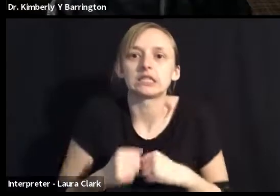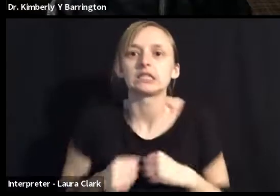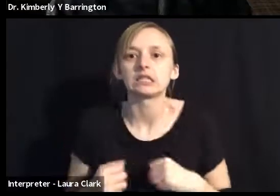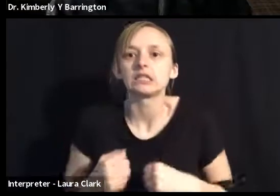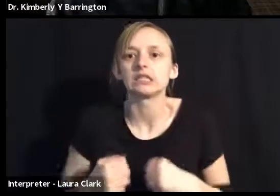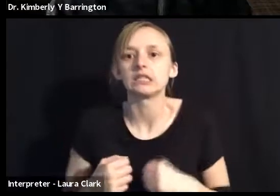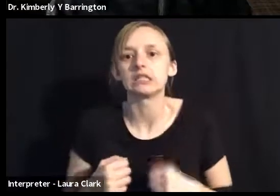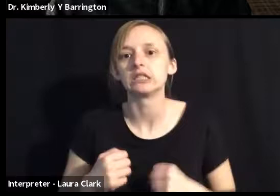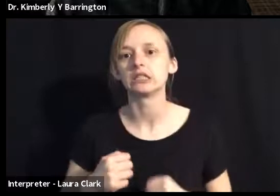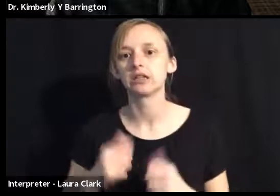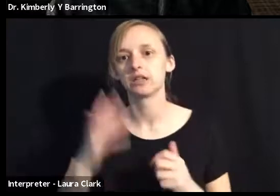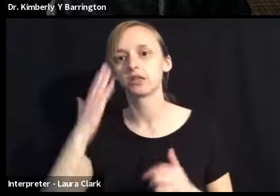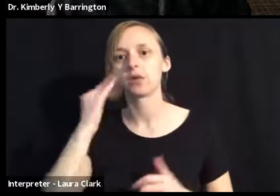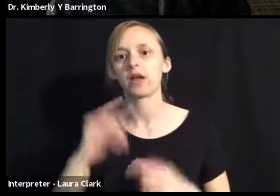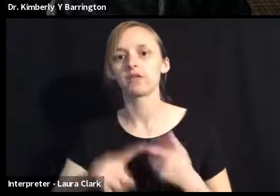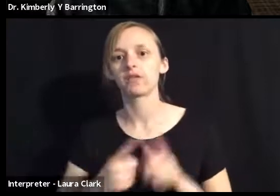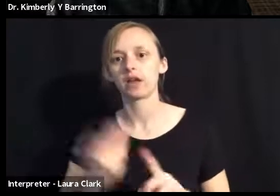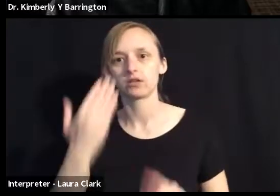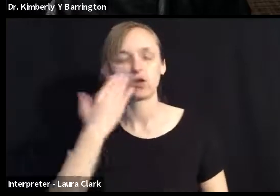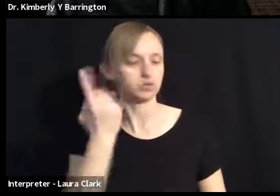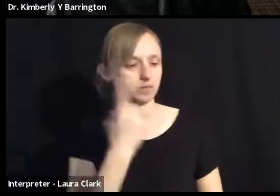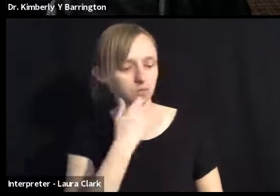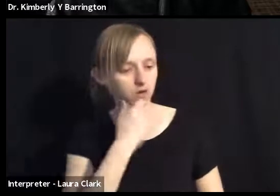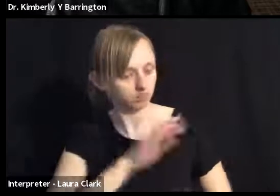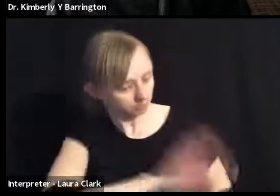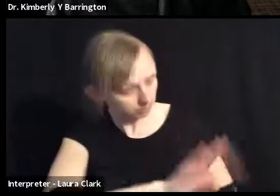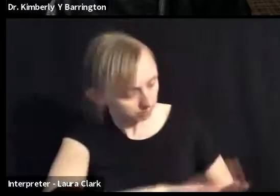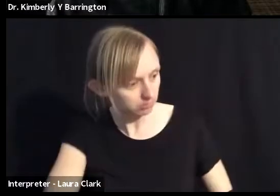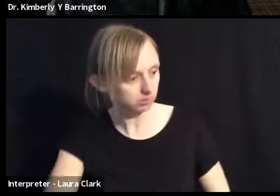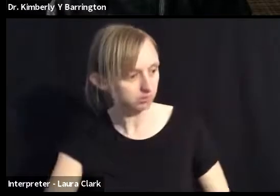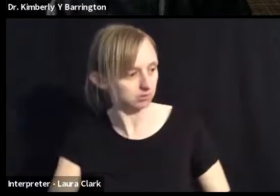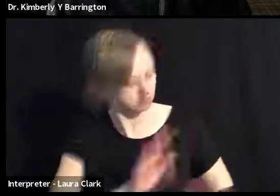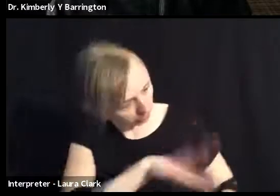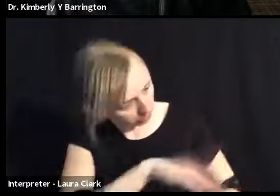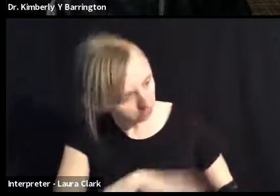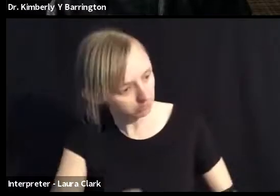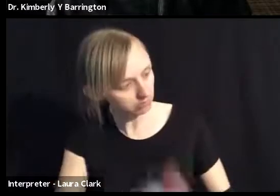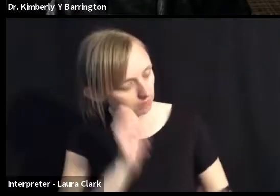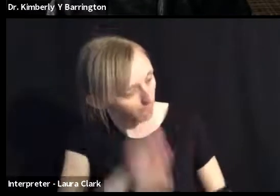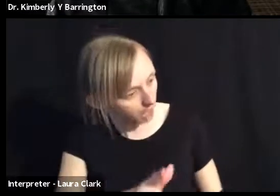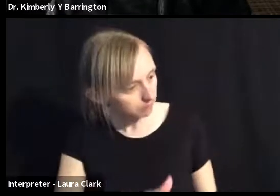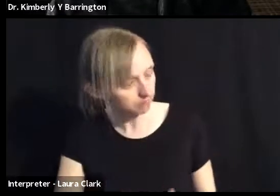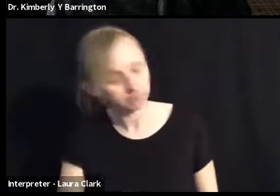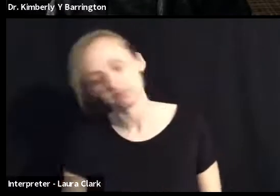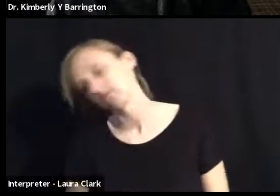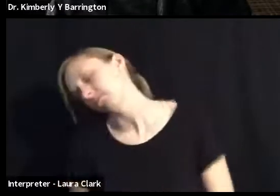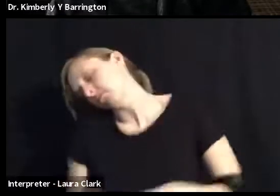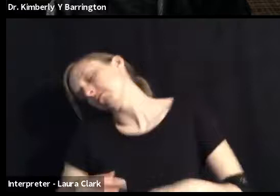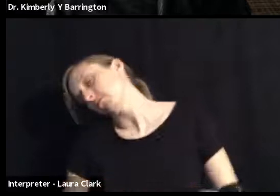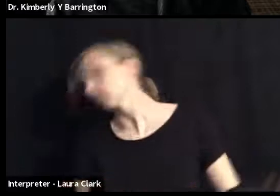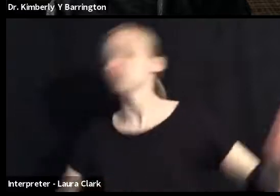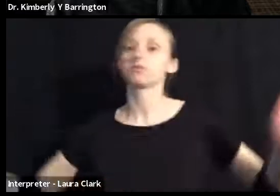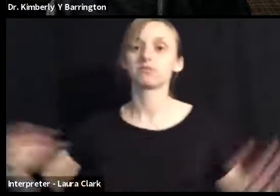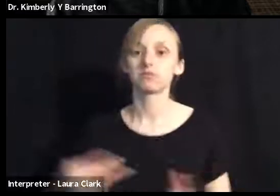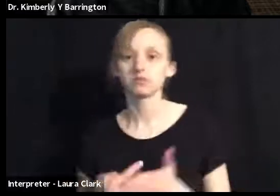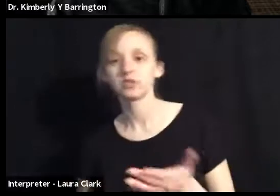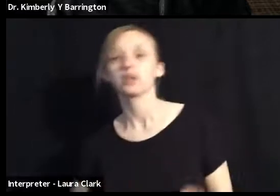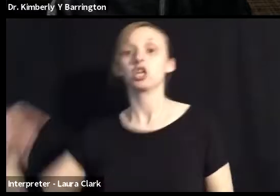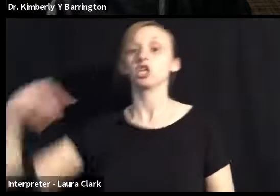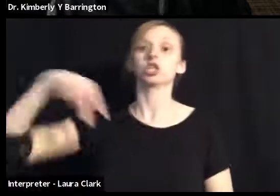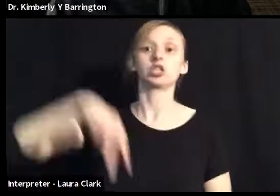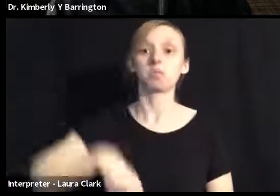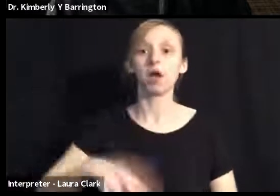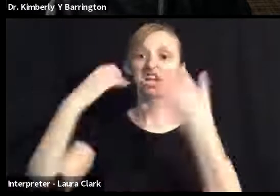what alerted my friend to just push me. She was like, come on, get up. And I just jumped up and I screamed.